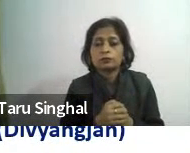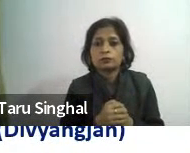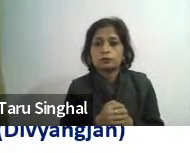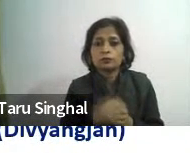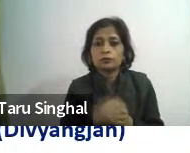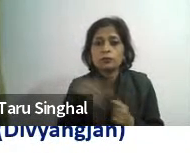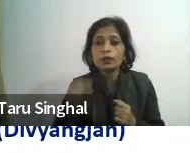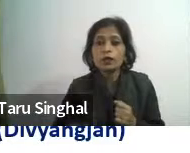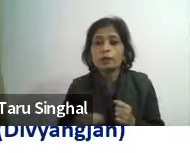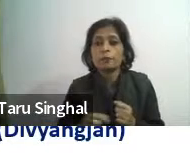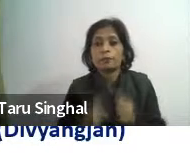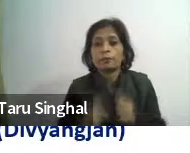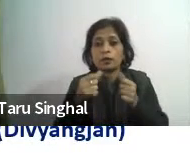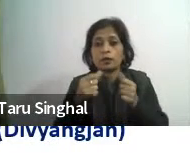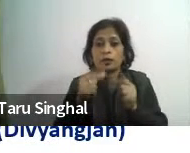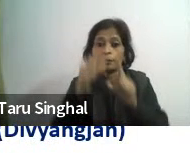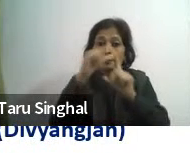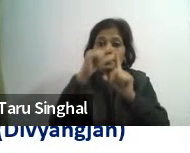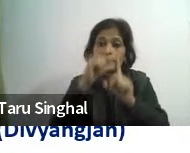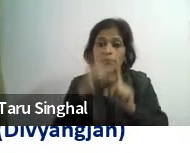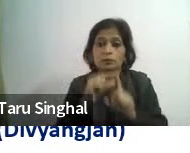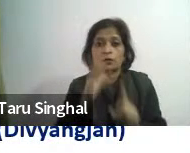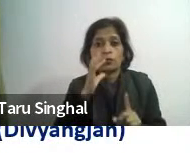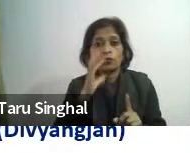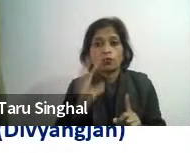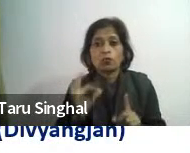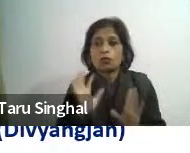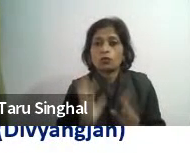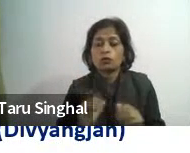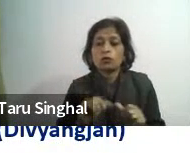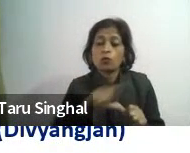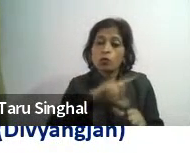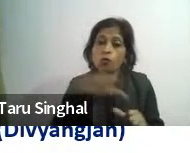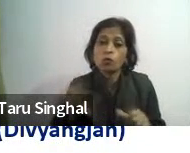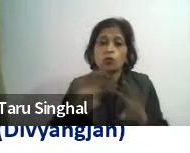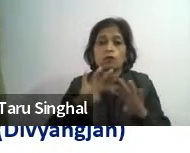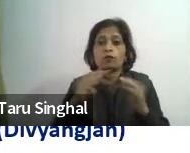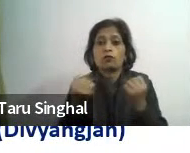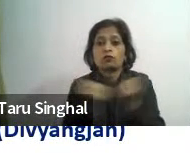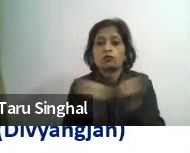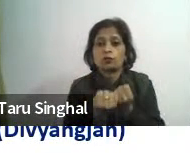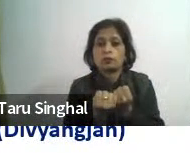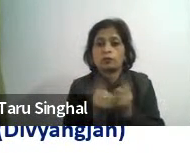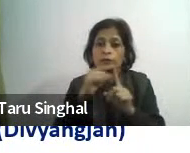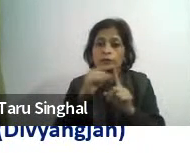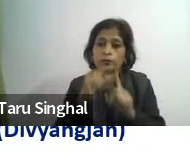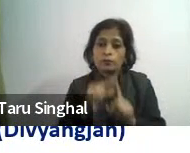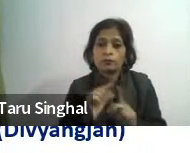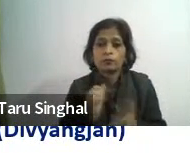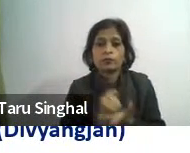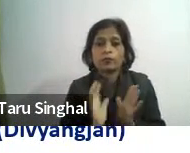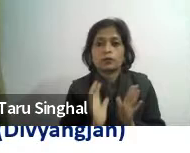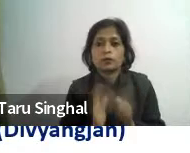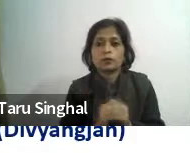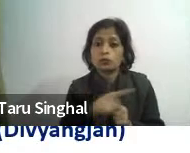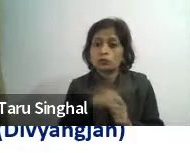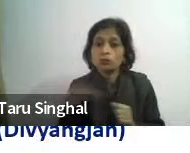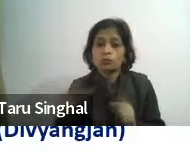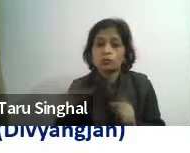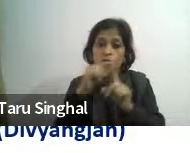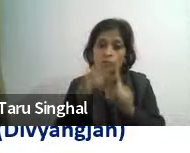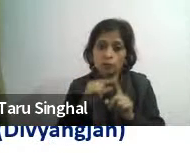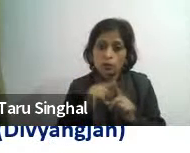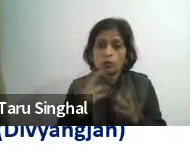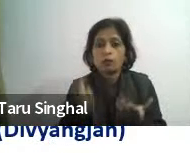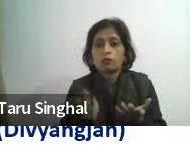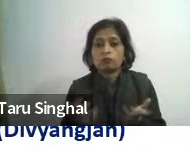presence or attendance in each and every session is compulsory, and they must give their attendance, virtual attendance